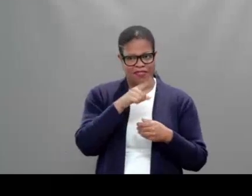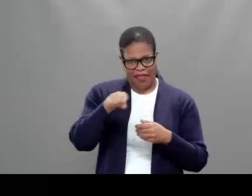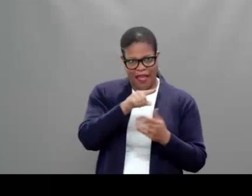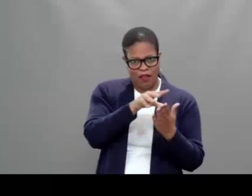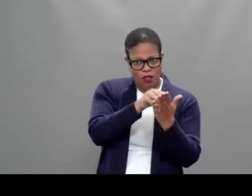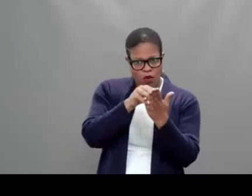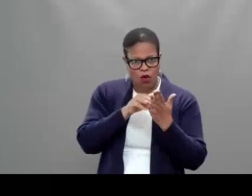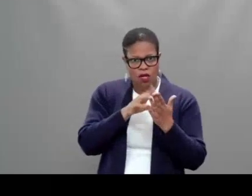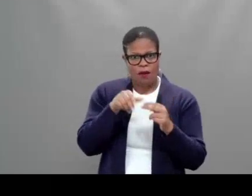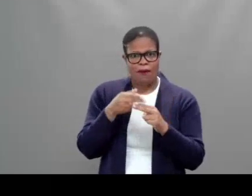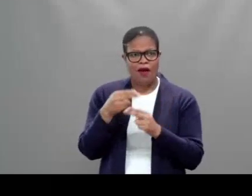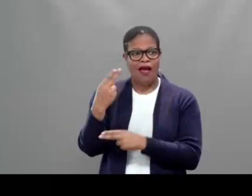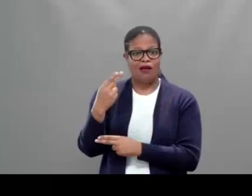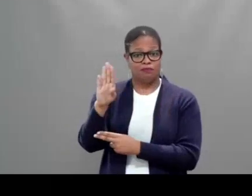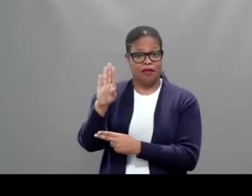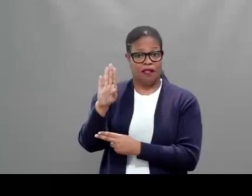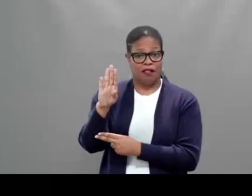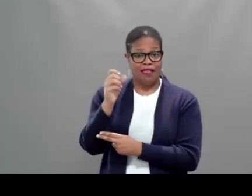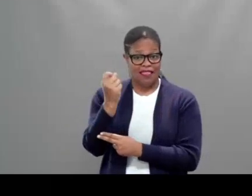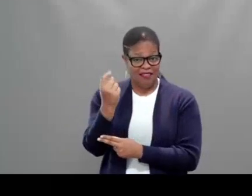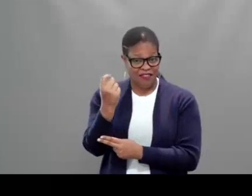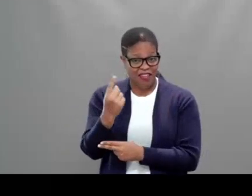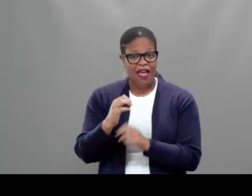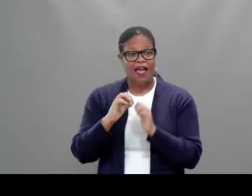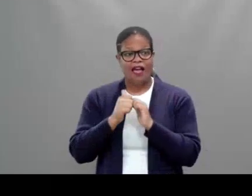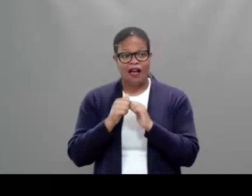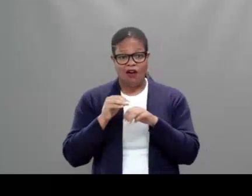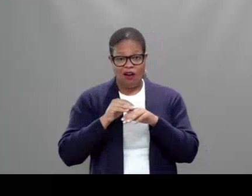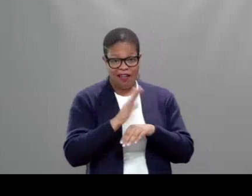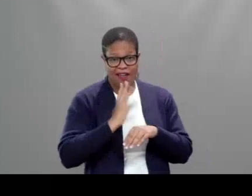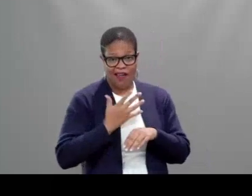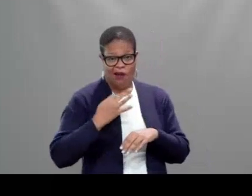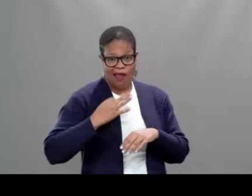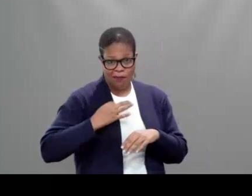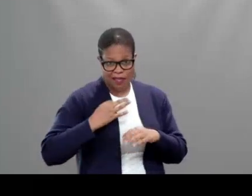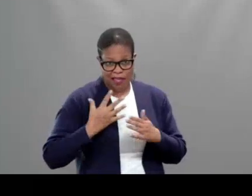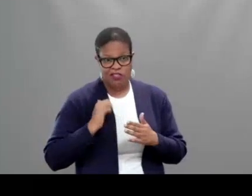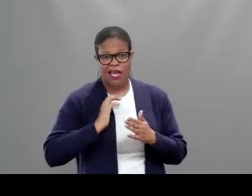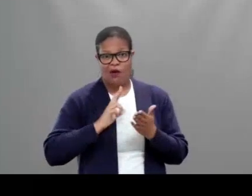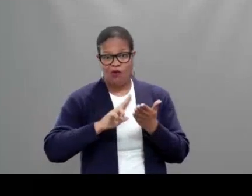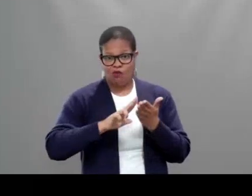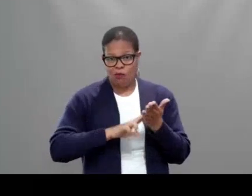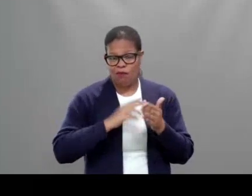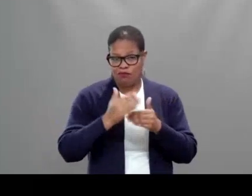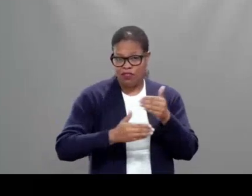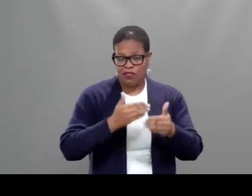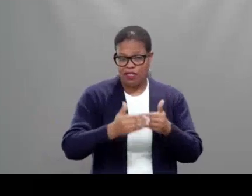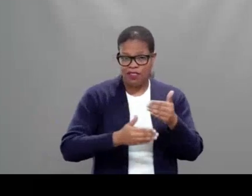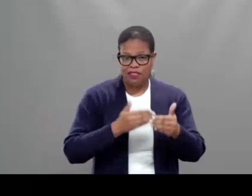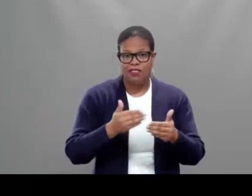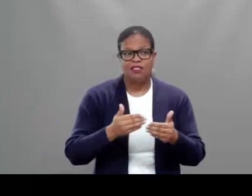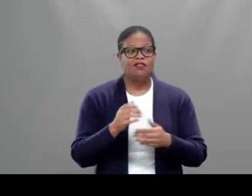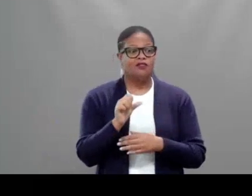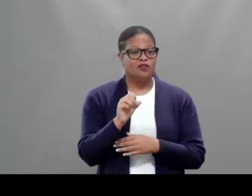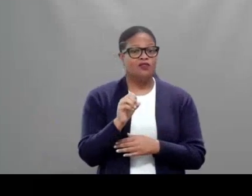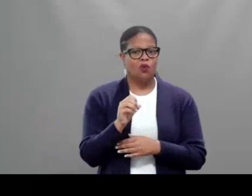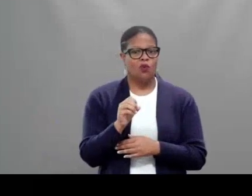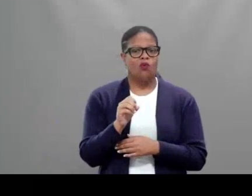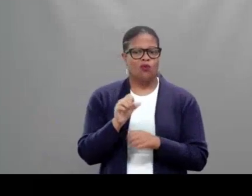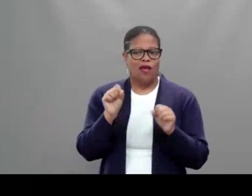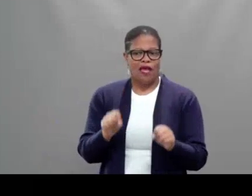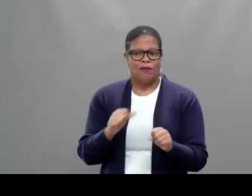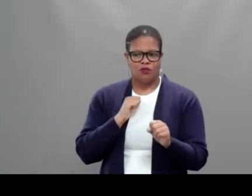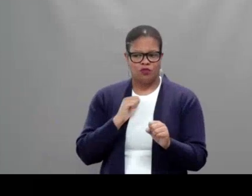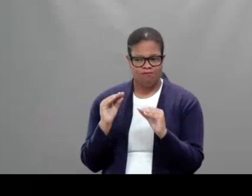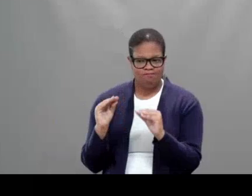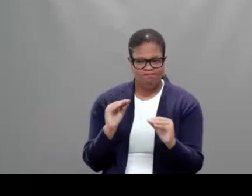about House Bill 11 and how that affects our application and enrollment process. And so we were able to